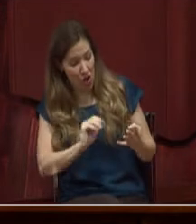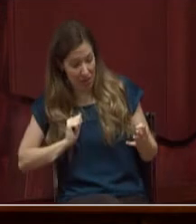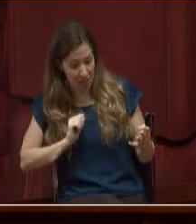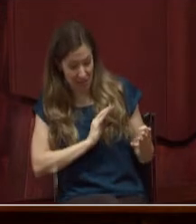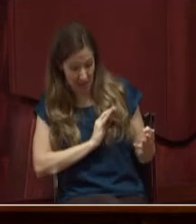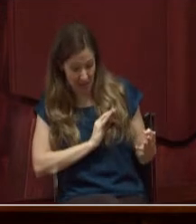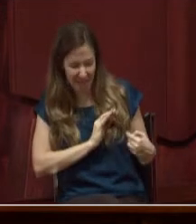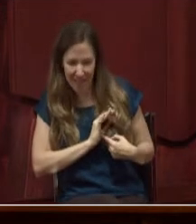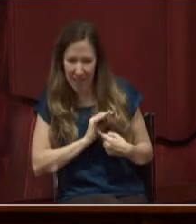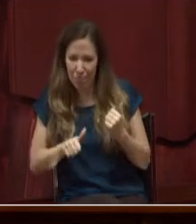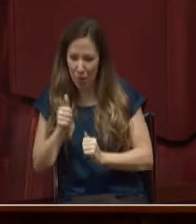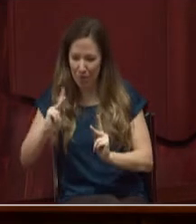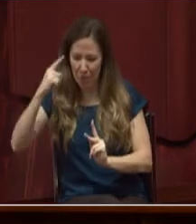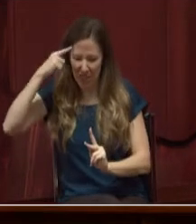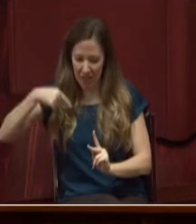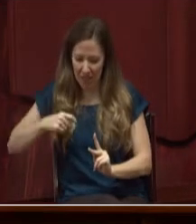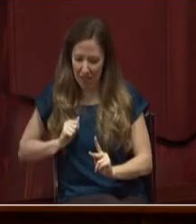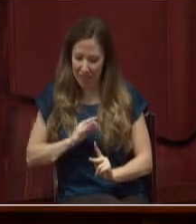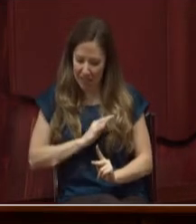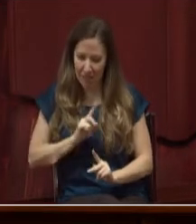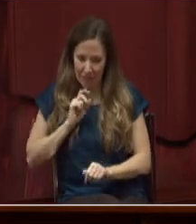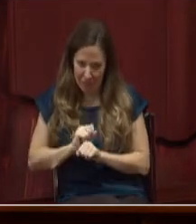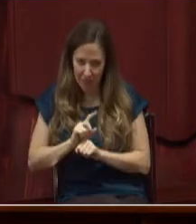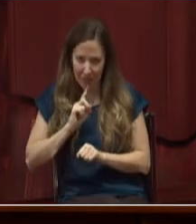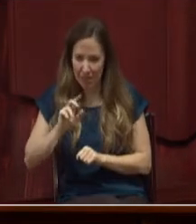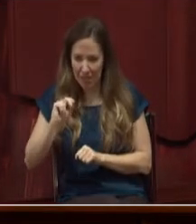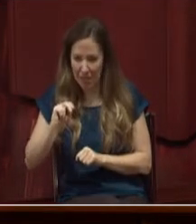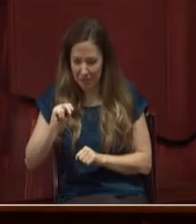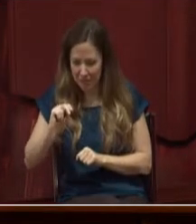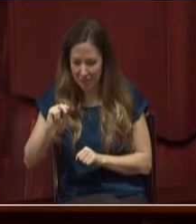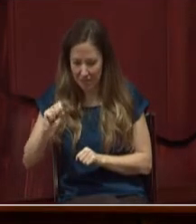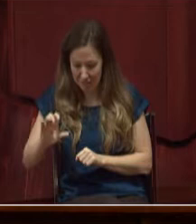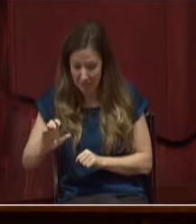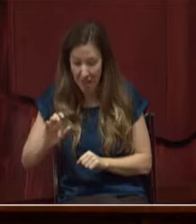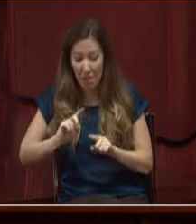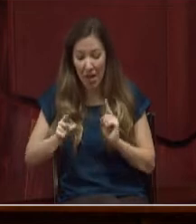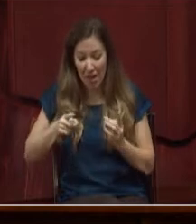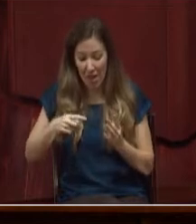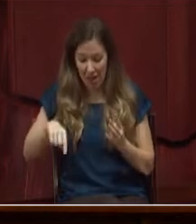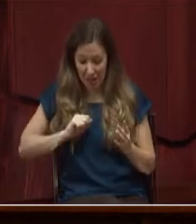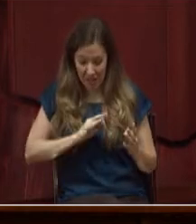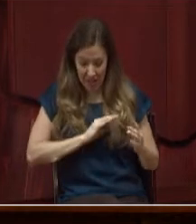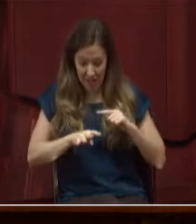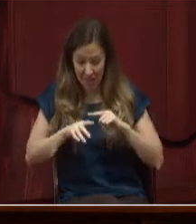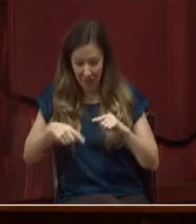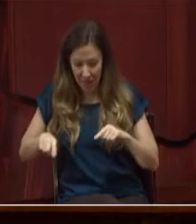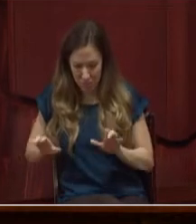they say National Security Council, is in fact the staffers who prepare the documents for that top-level